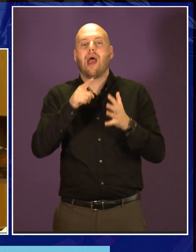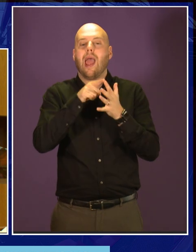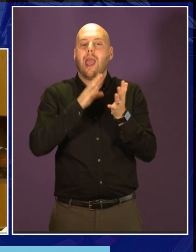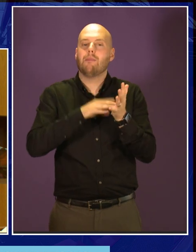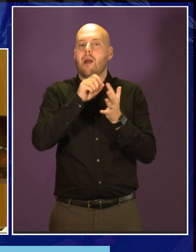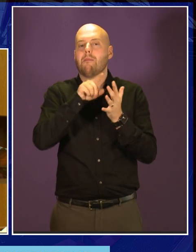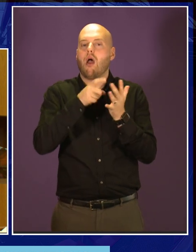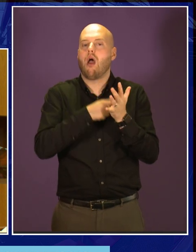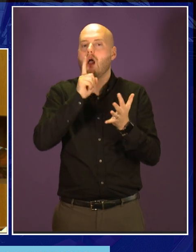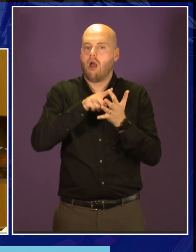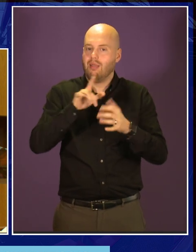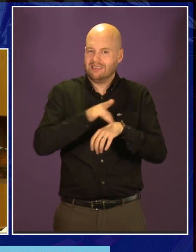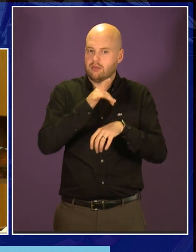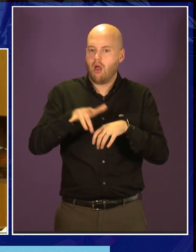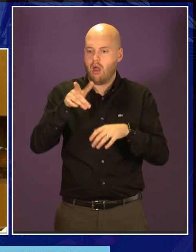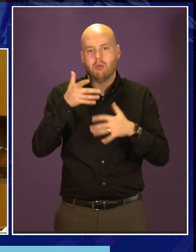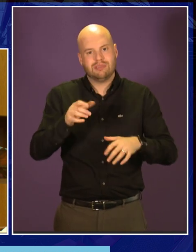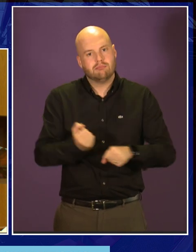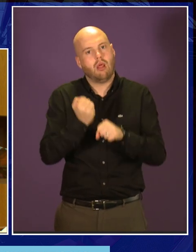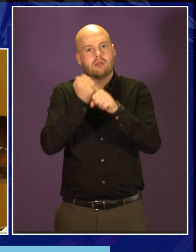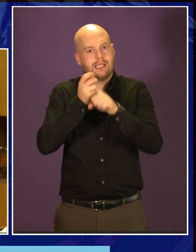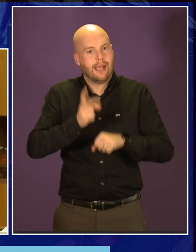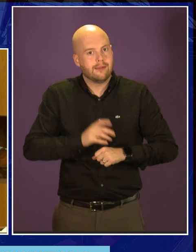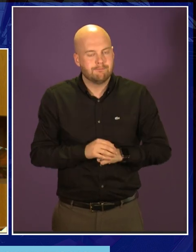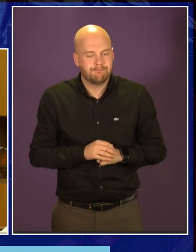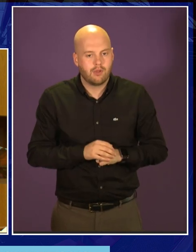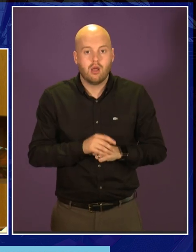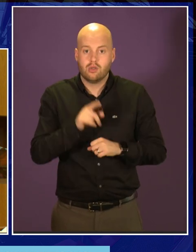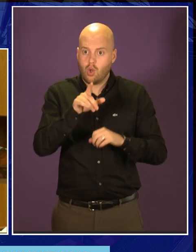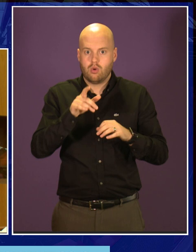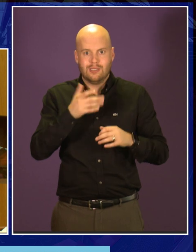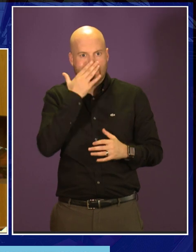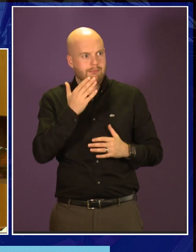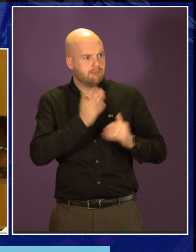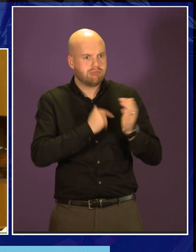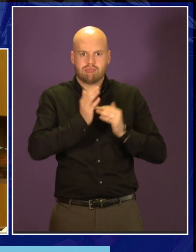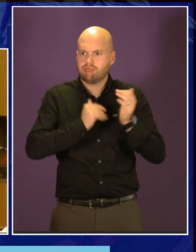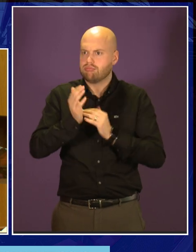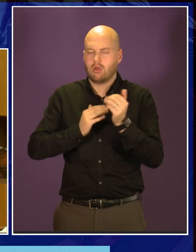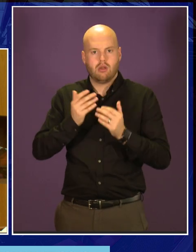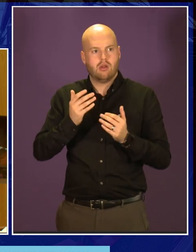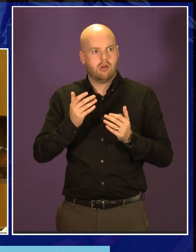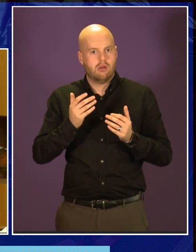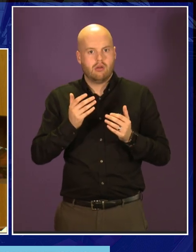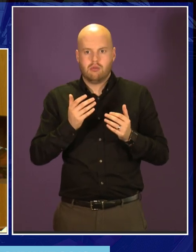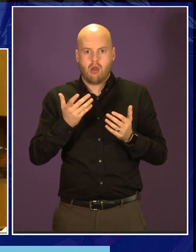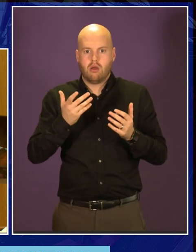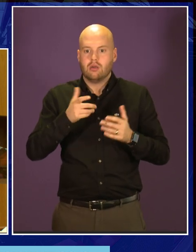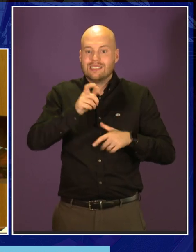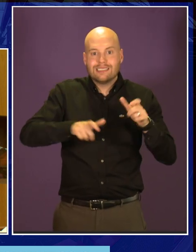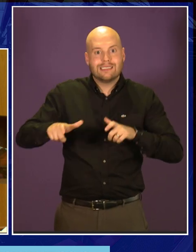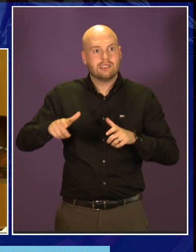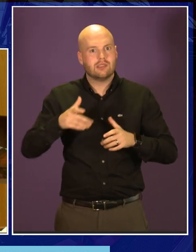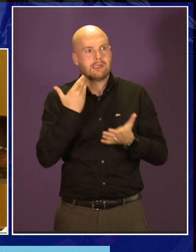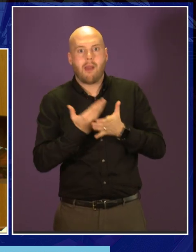Theatre, was rebuilt. So this modest city was building a cultural infrastructure that went far beyond the requirements of the citizenry, and